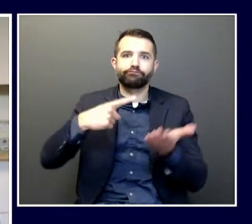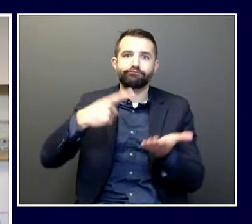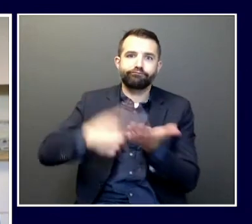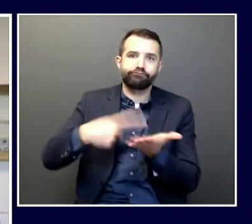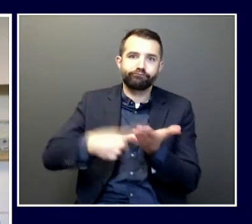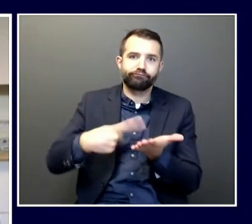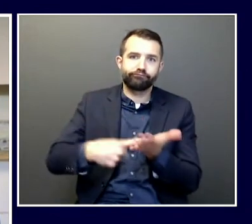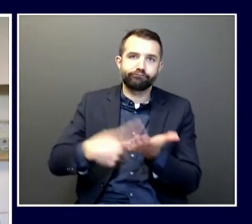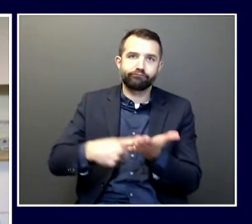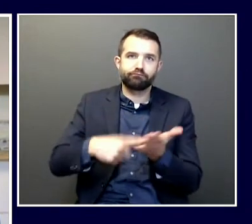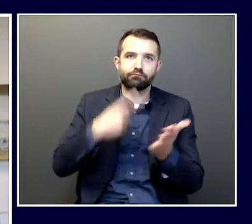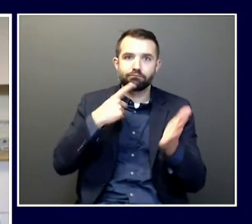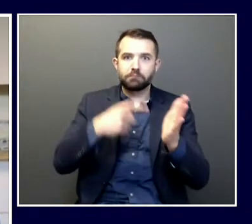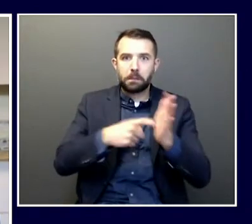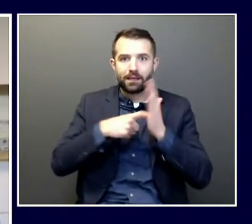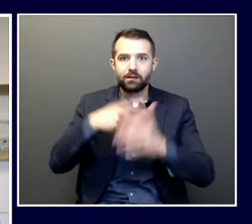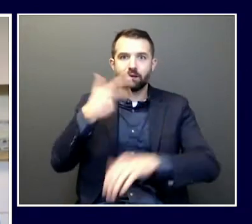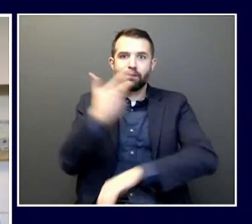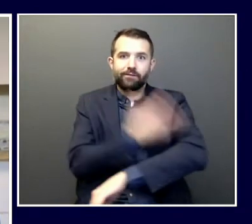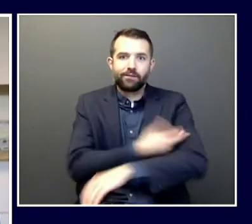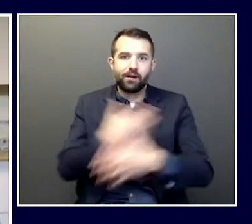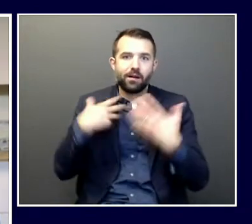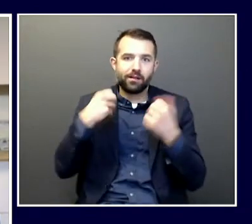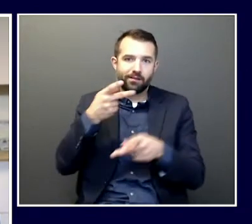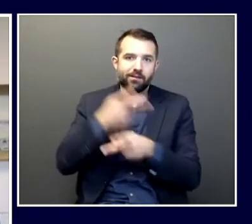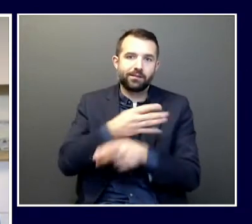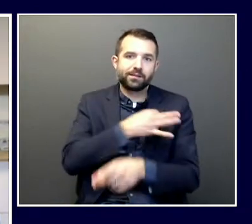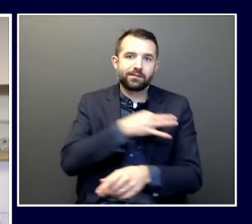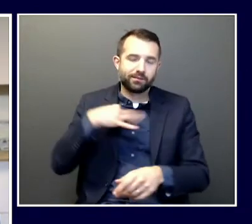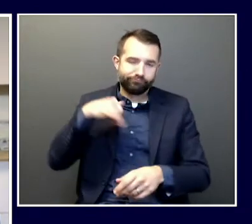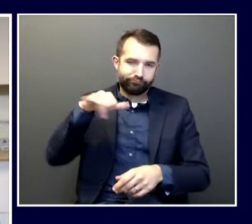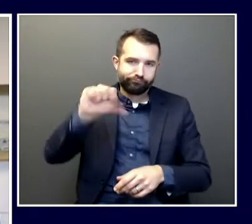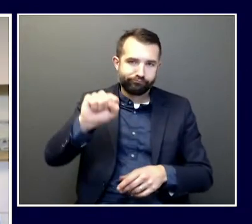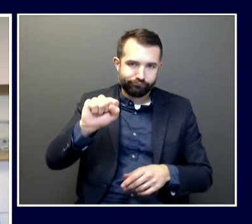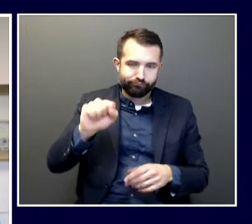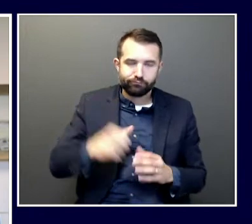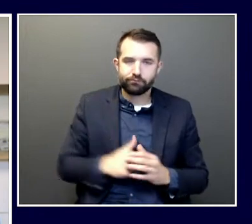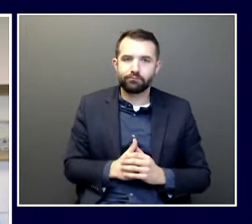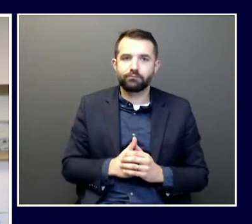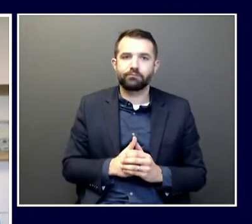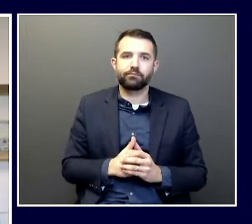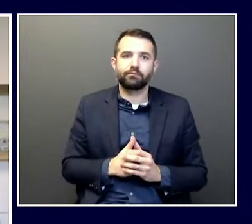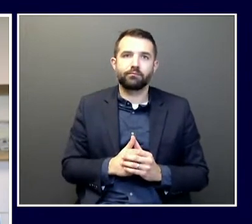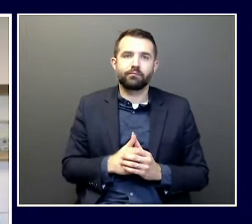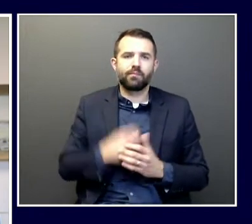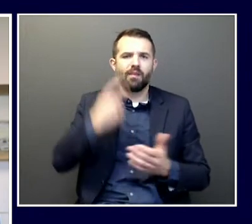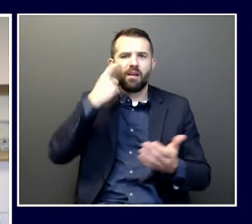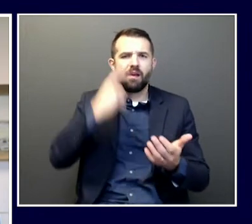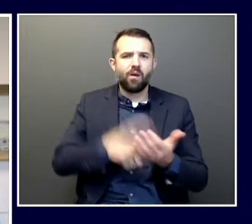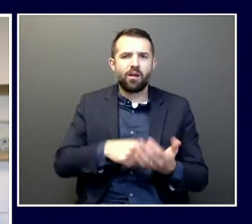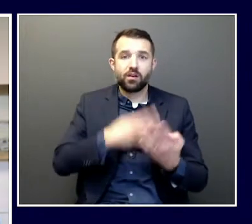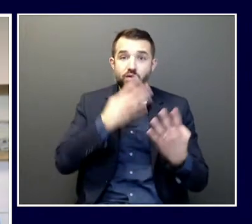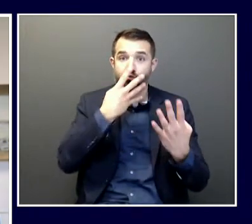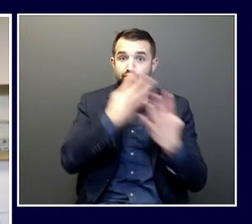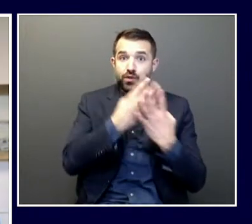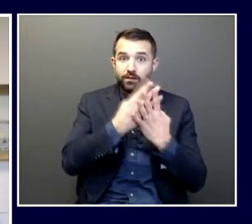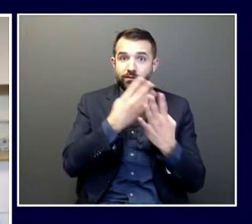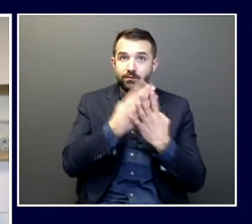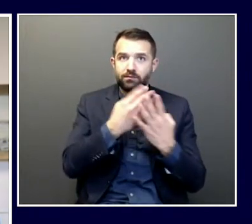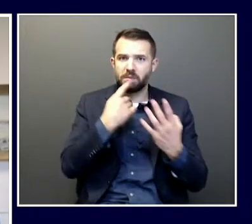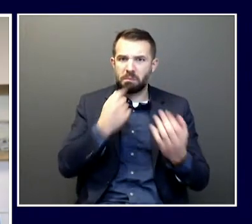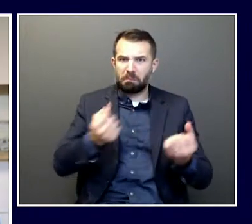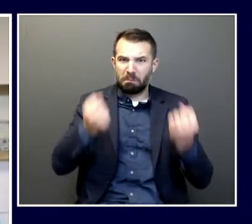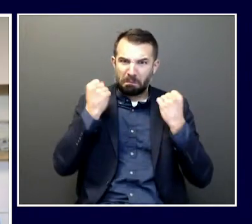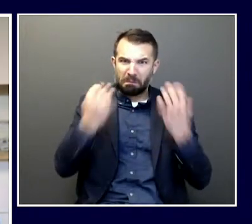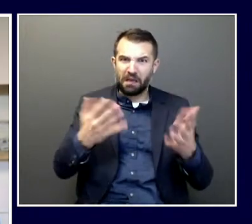Maine. I'm wondering, given the numerous COVID outbreaks we've seen in prisons and jails, why did that mandate not apply to